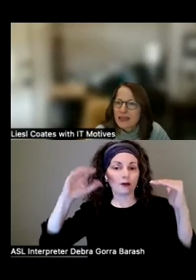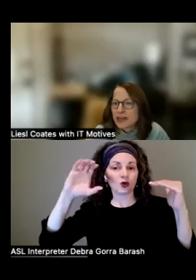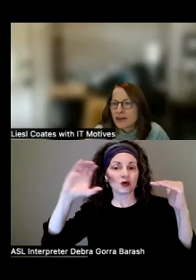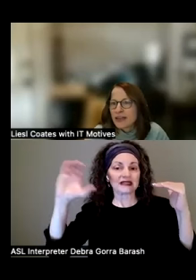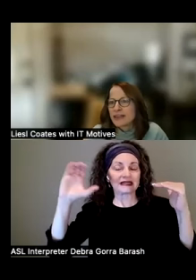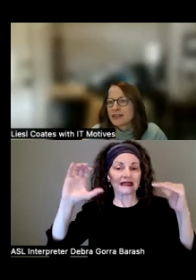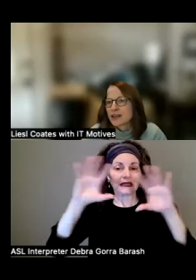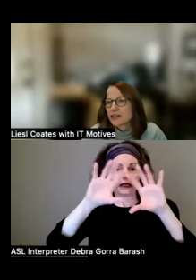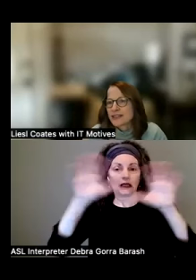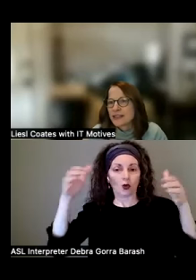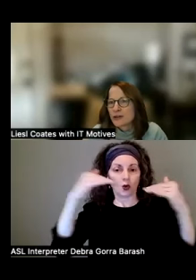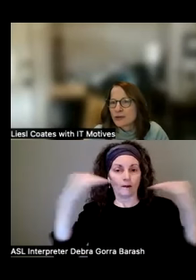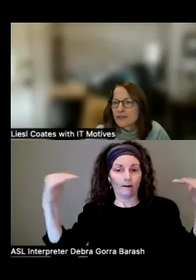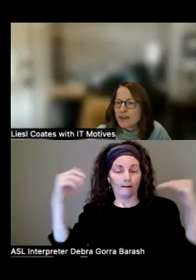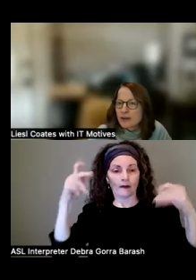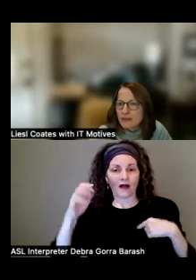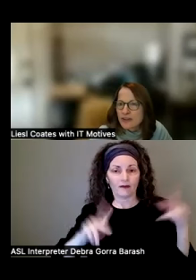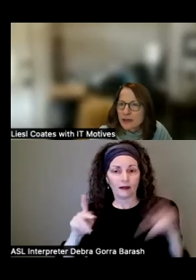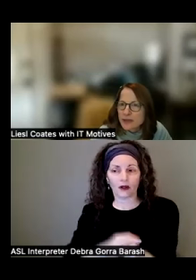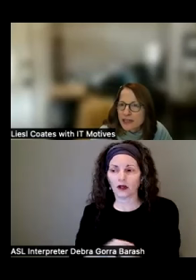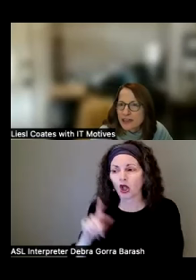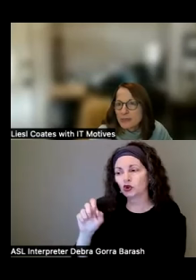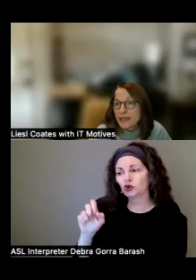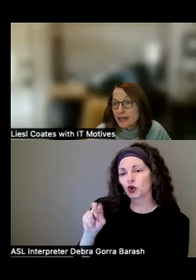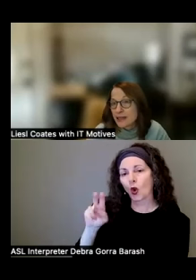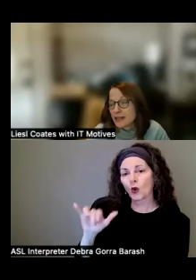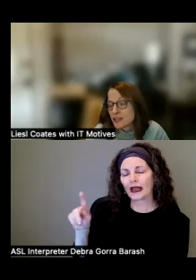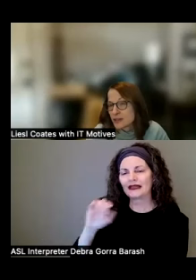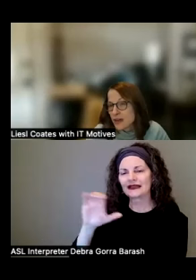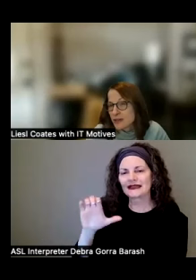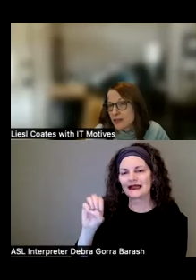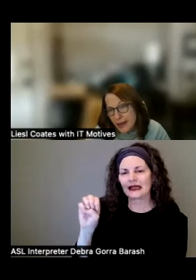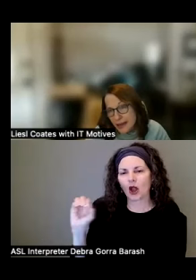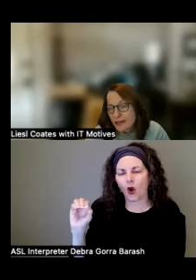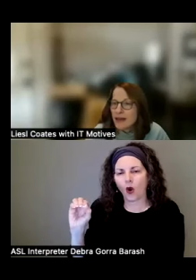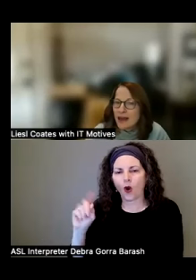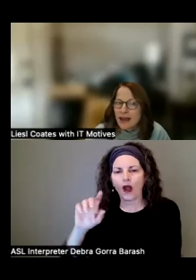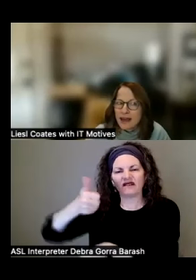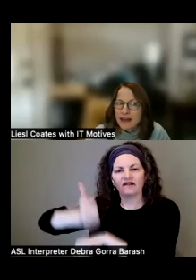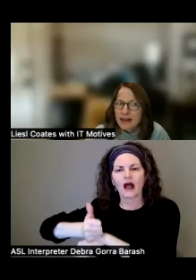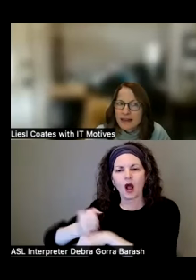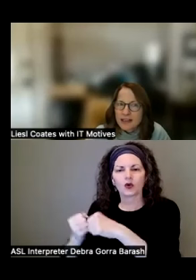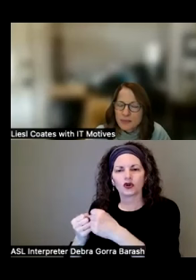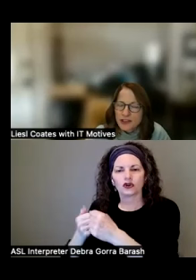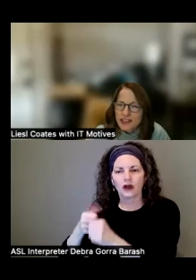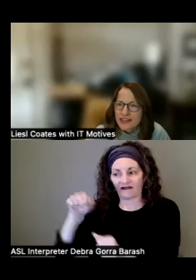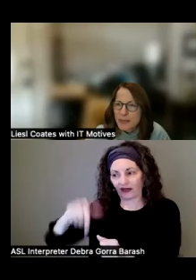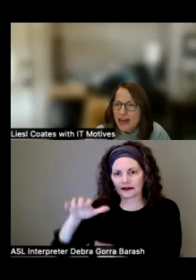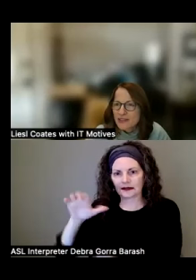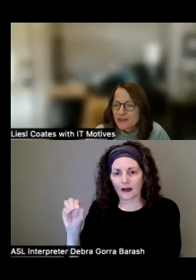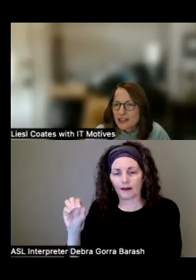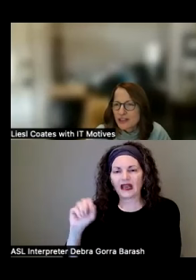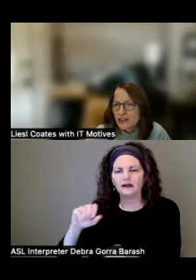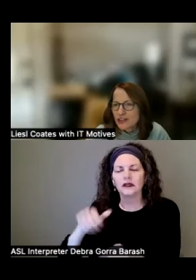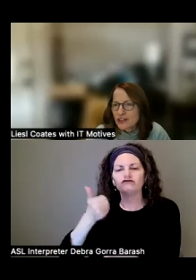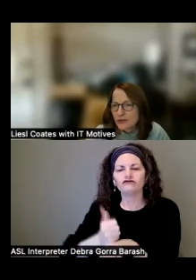Tony Seminary is our CEO and founder of the company. He began it in 2008 and has built it in the